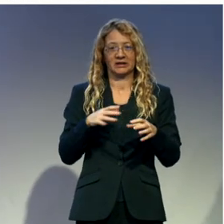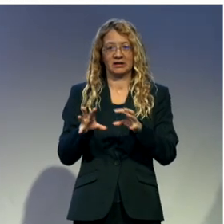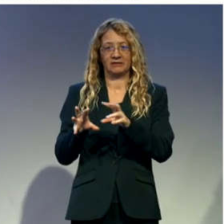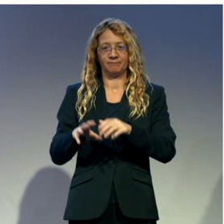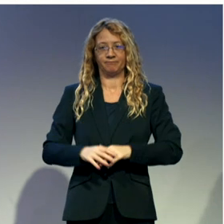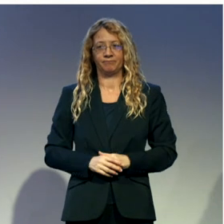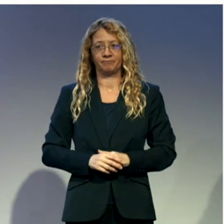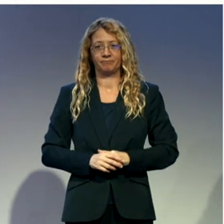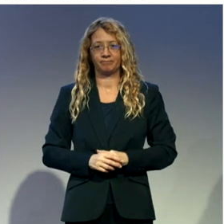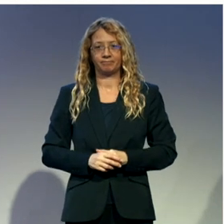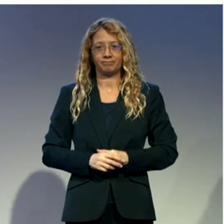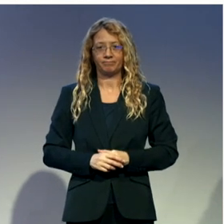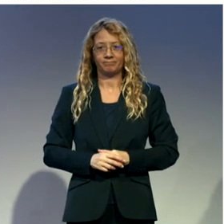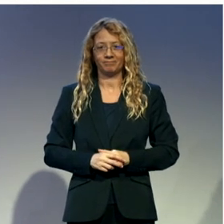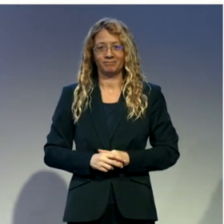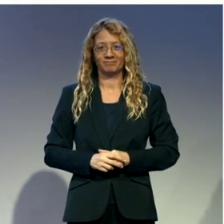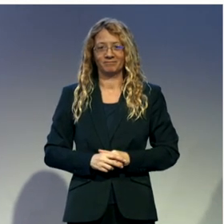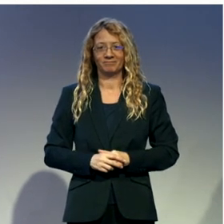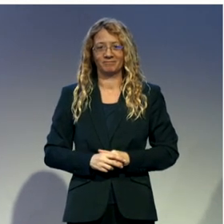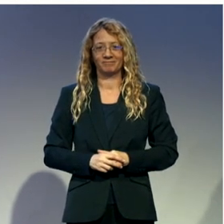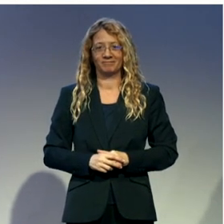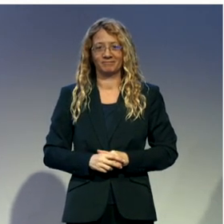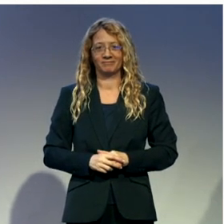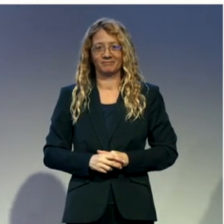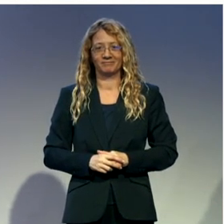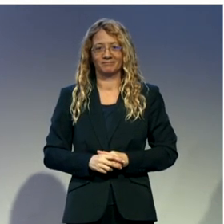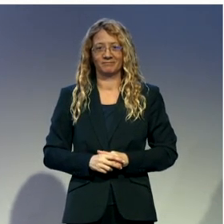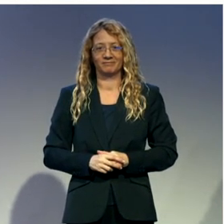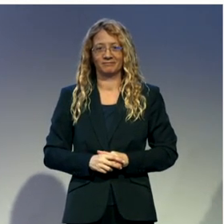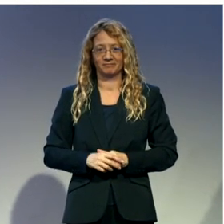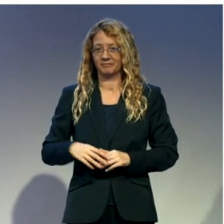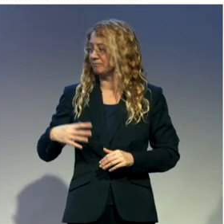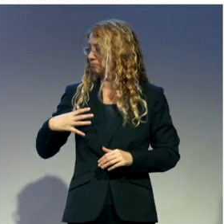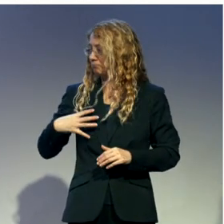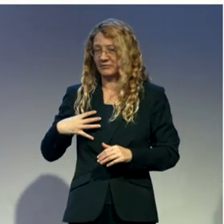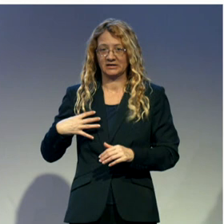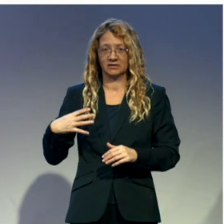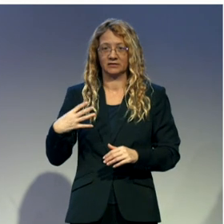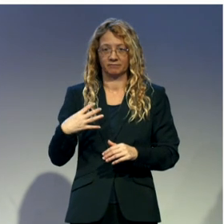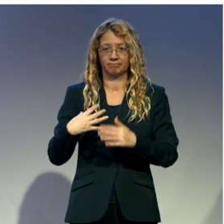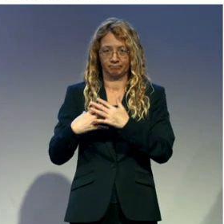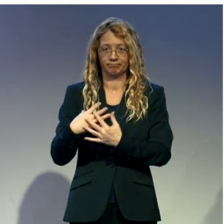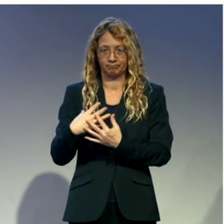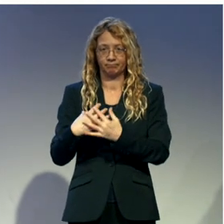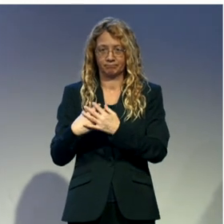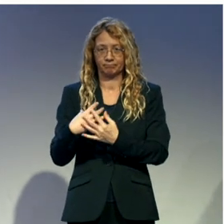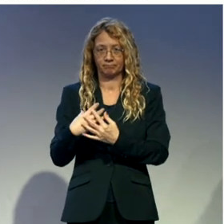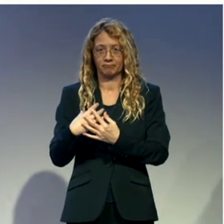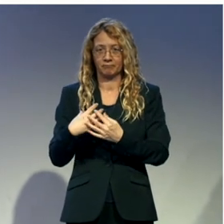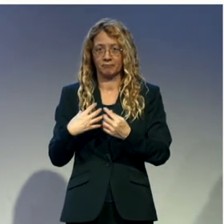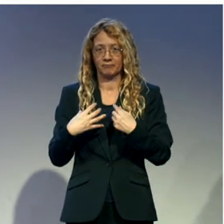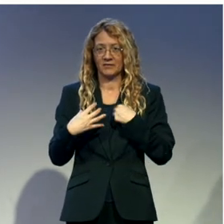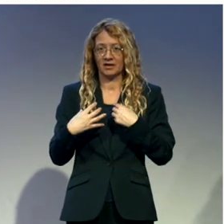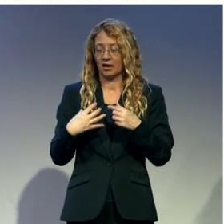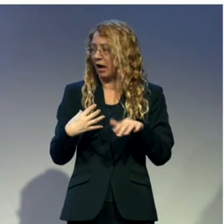like, if there's a breast examination which me as a clinician would do.